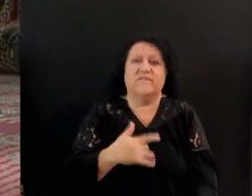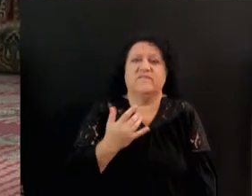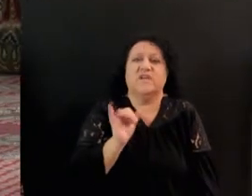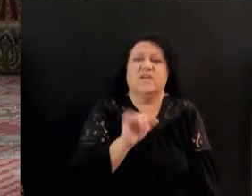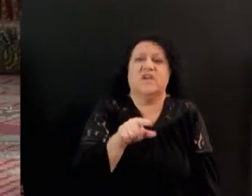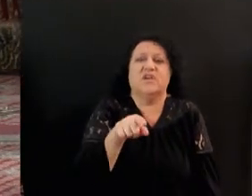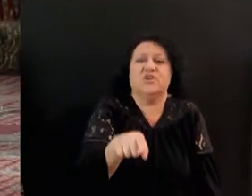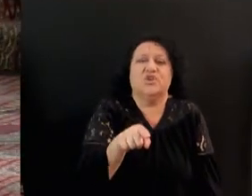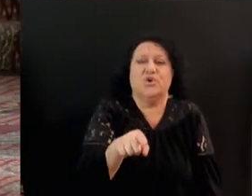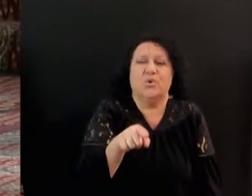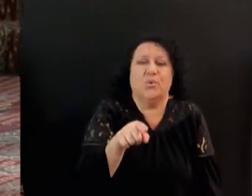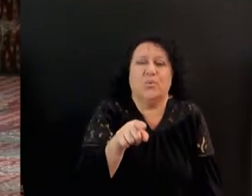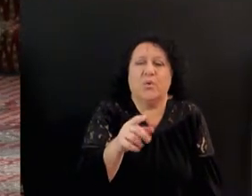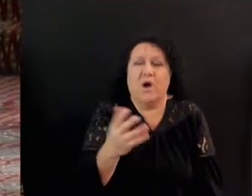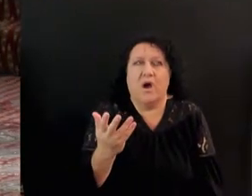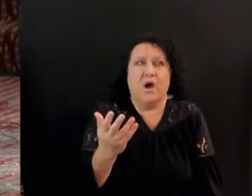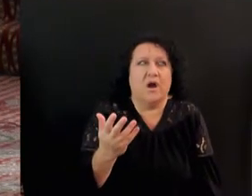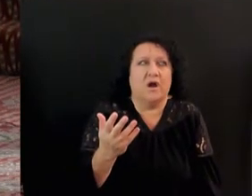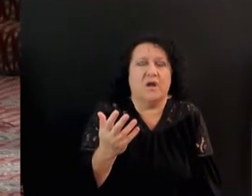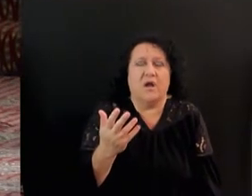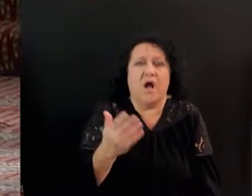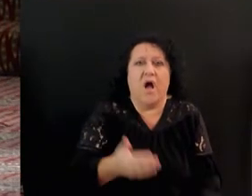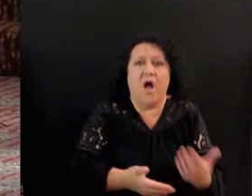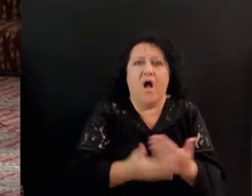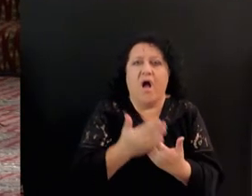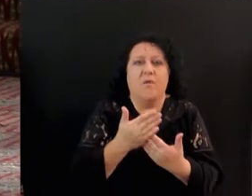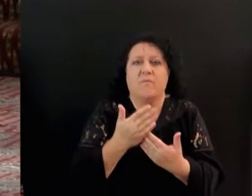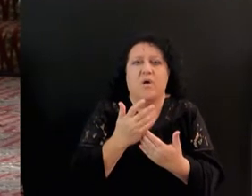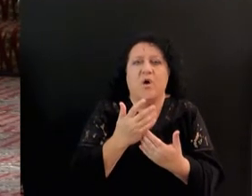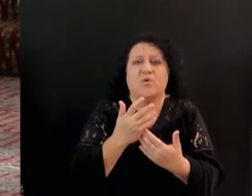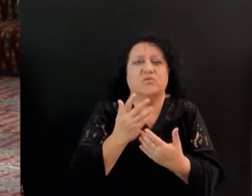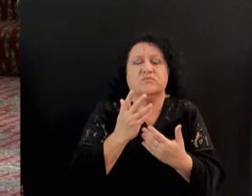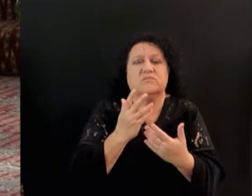close to dying.